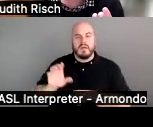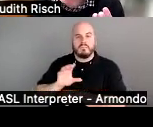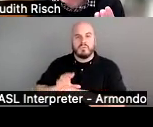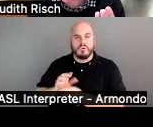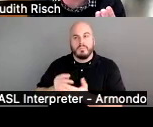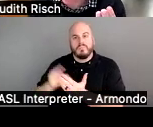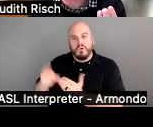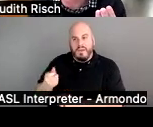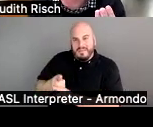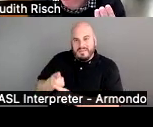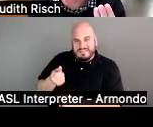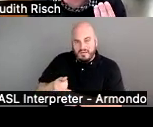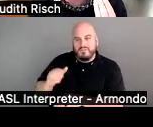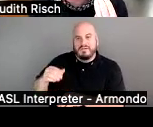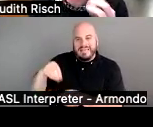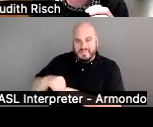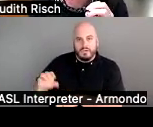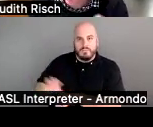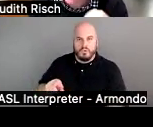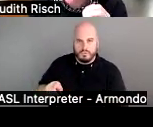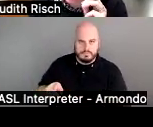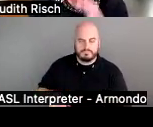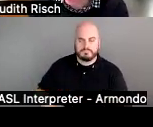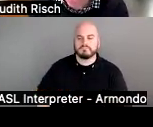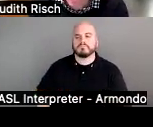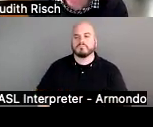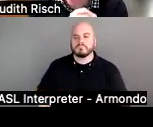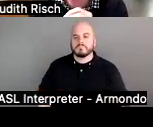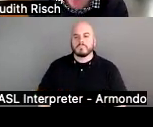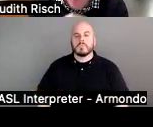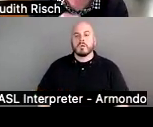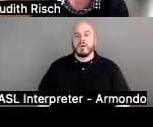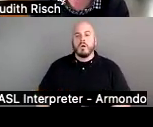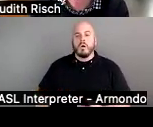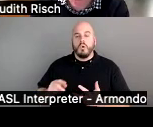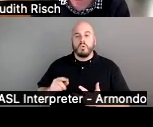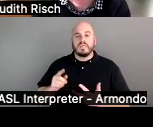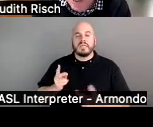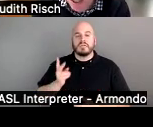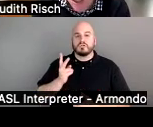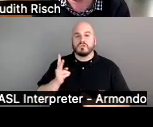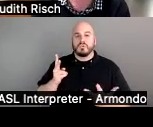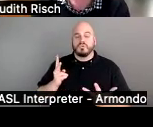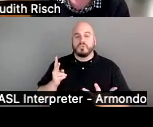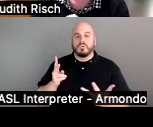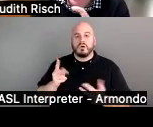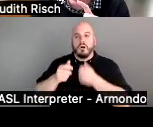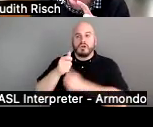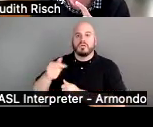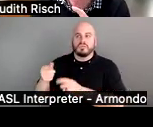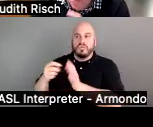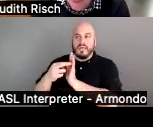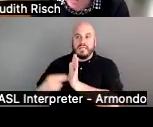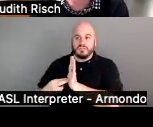program based on my computer. Only 2 of those are covered by this regulation. It